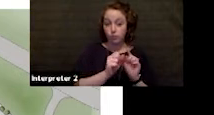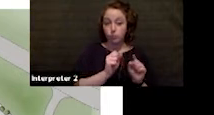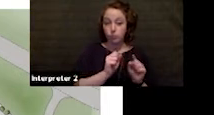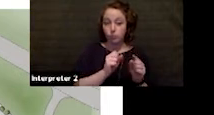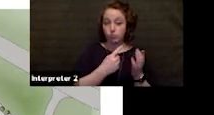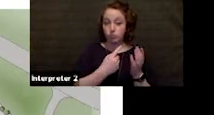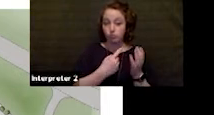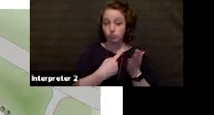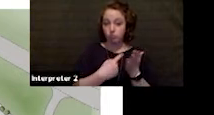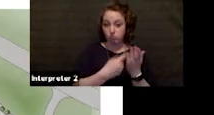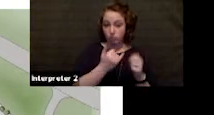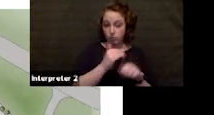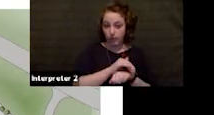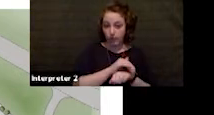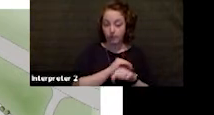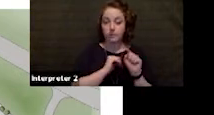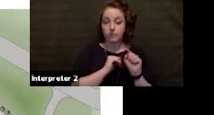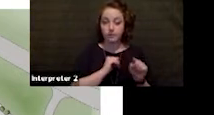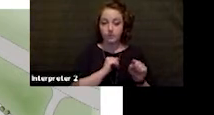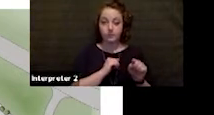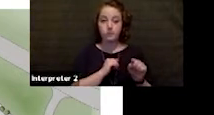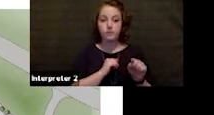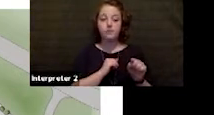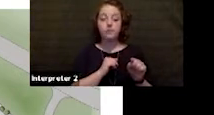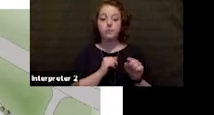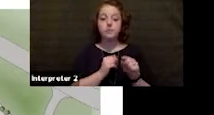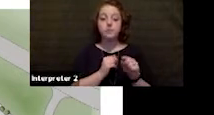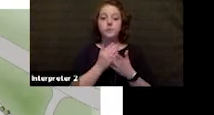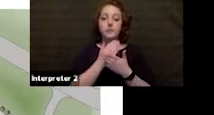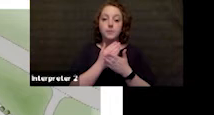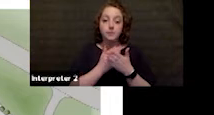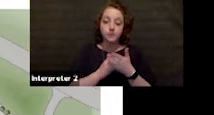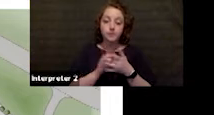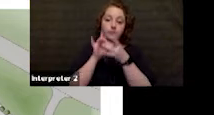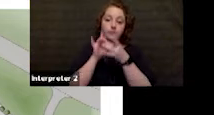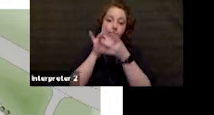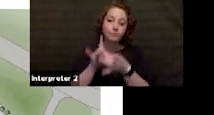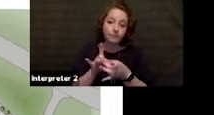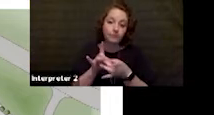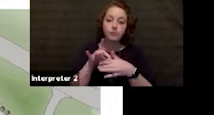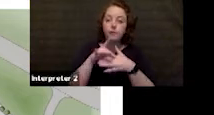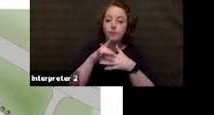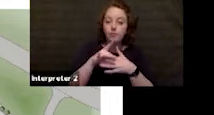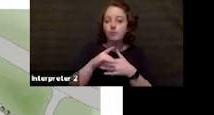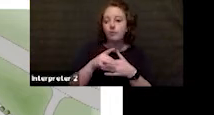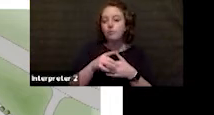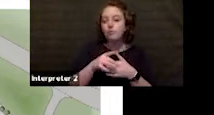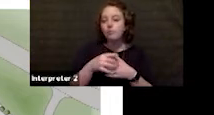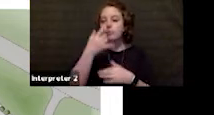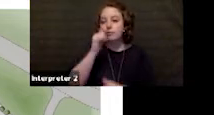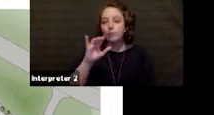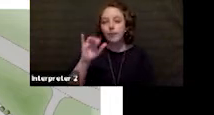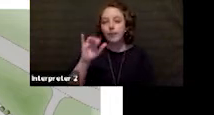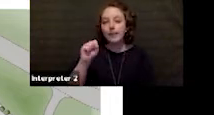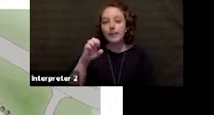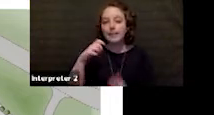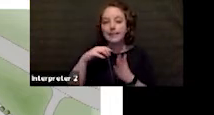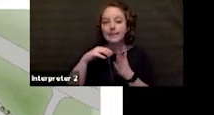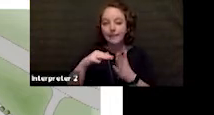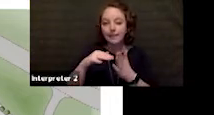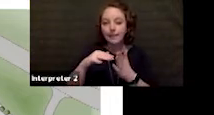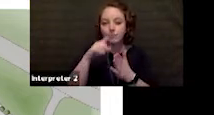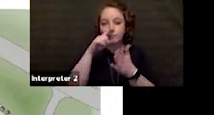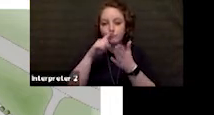are just to provide you some relevant context or case studies, if you will. So, they're just to give you